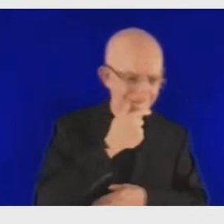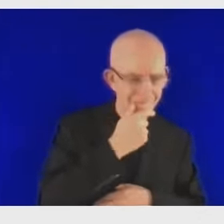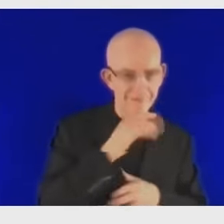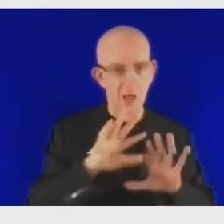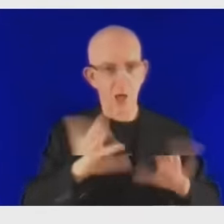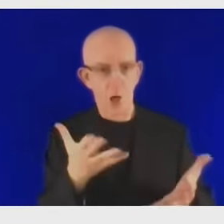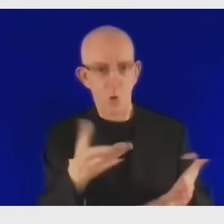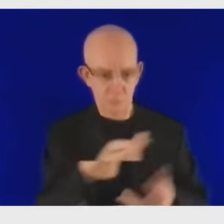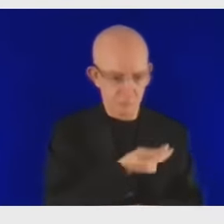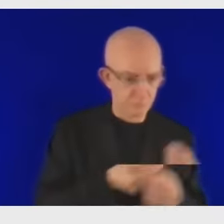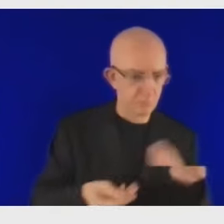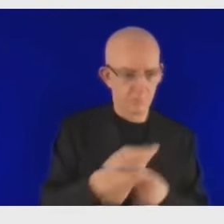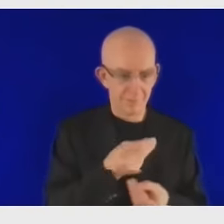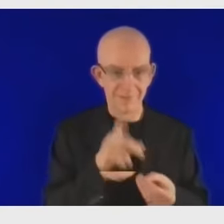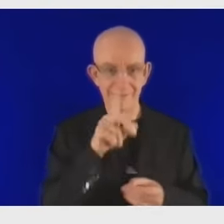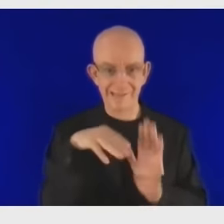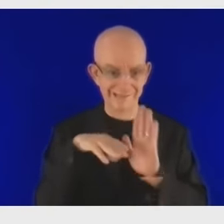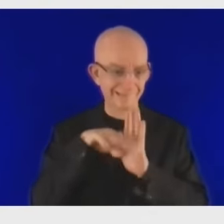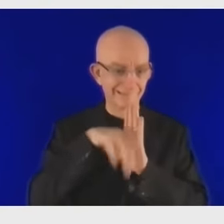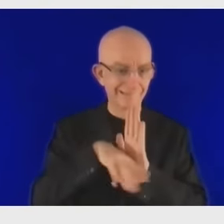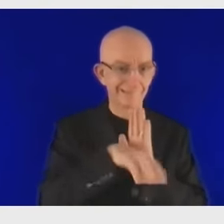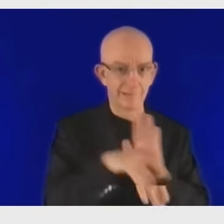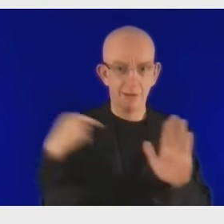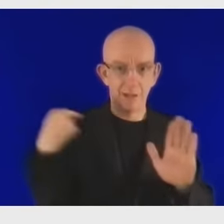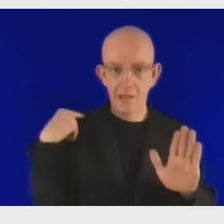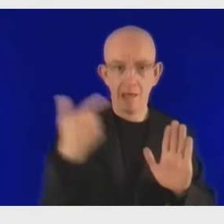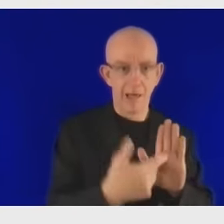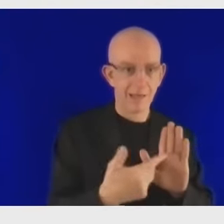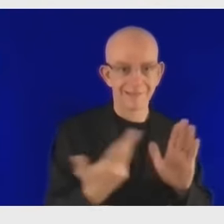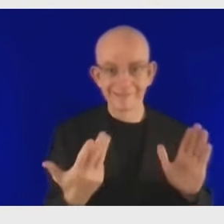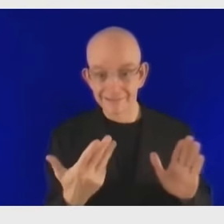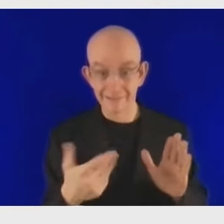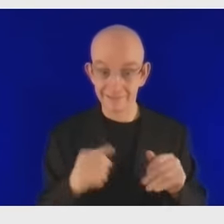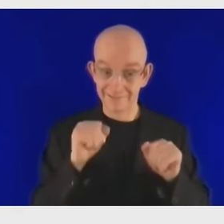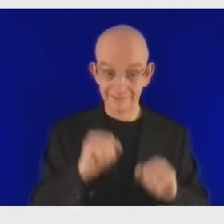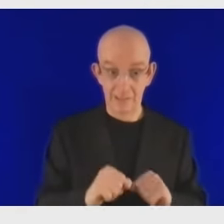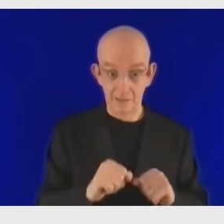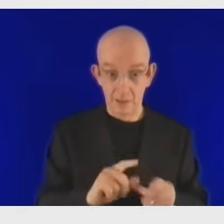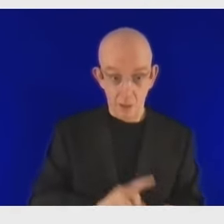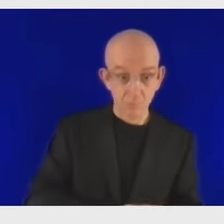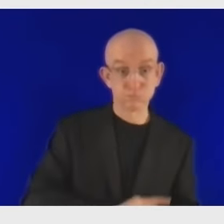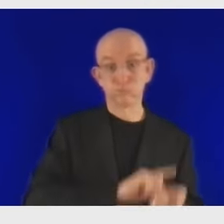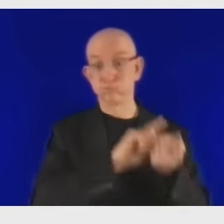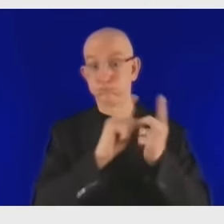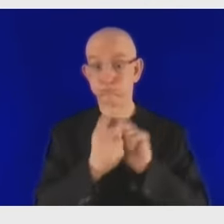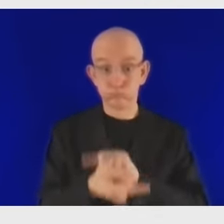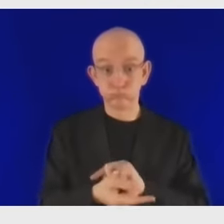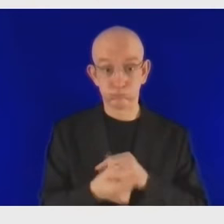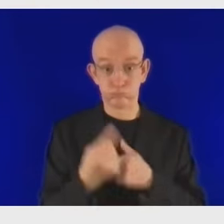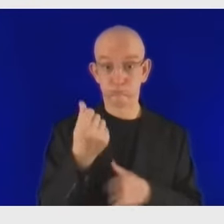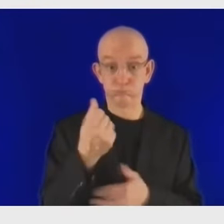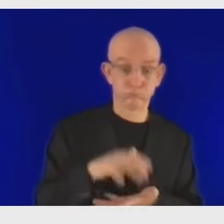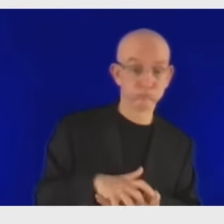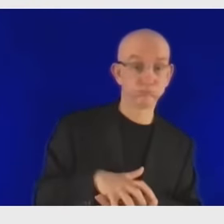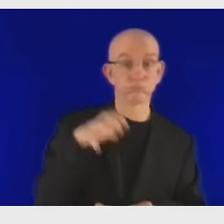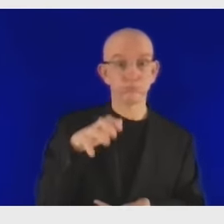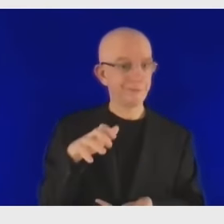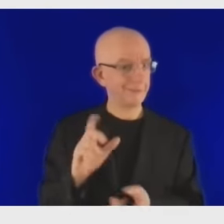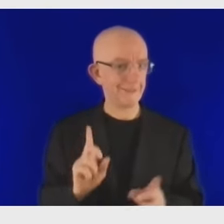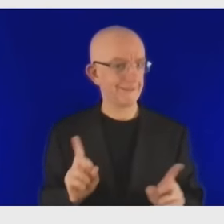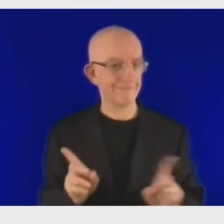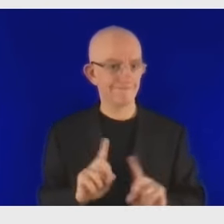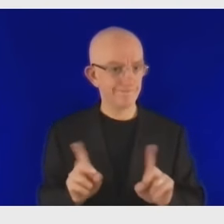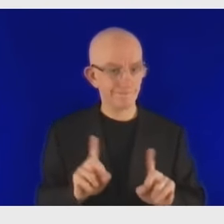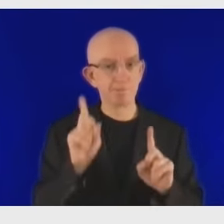and transform not only economy, but the way as how we think. And for that, I am also